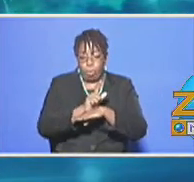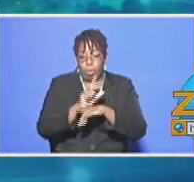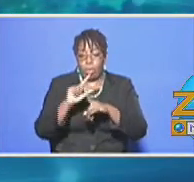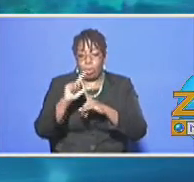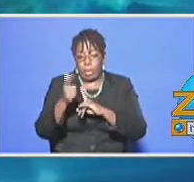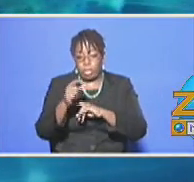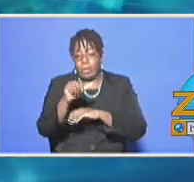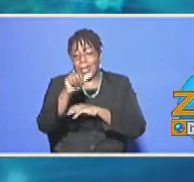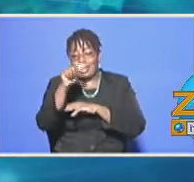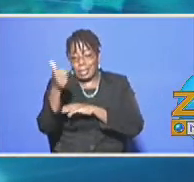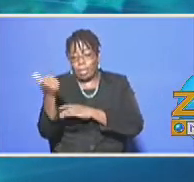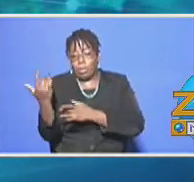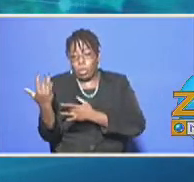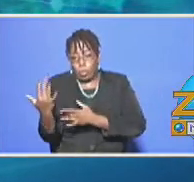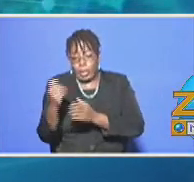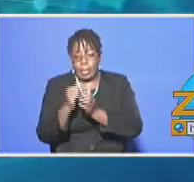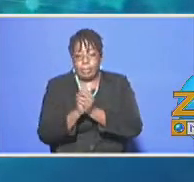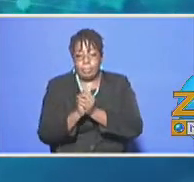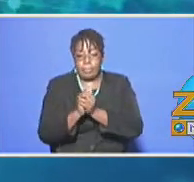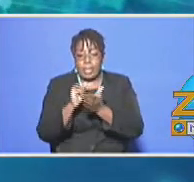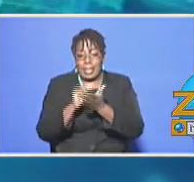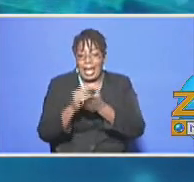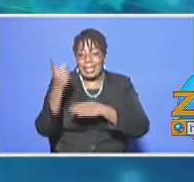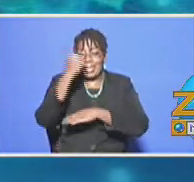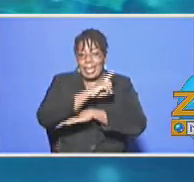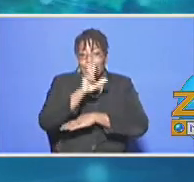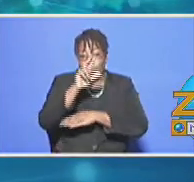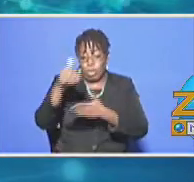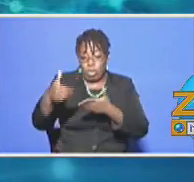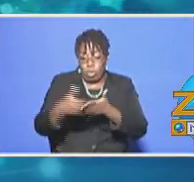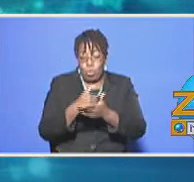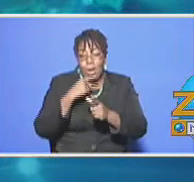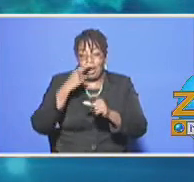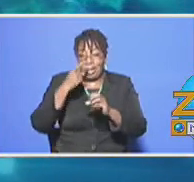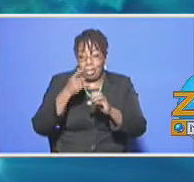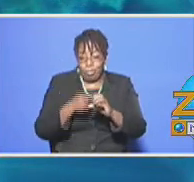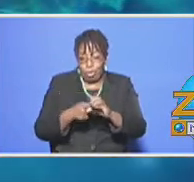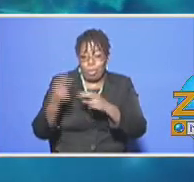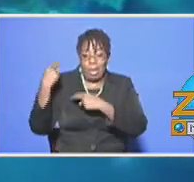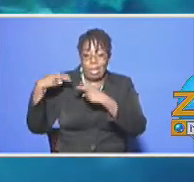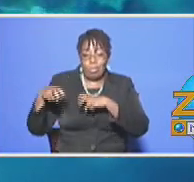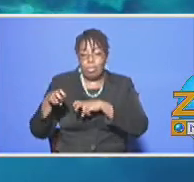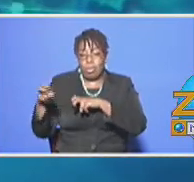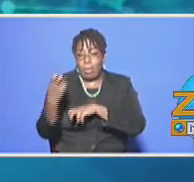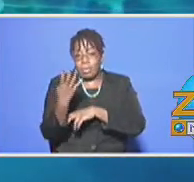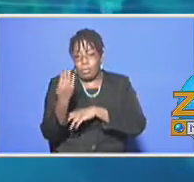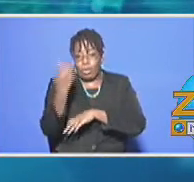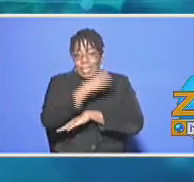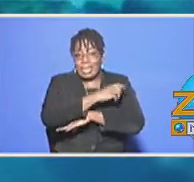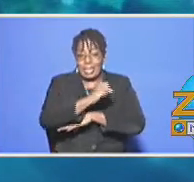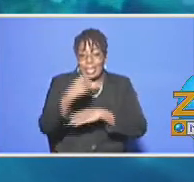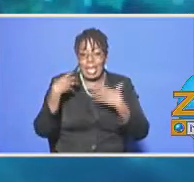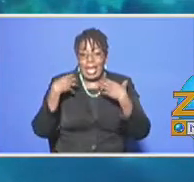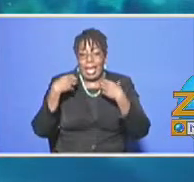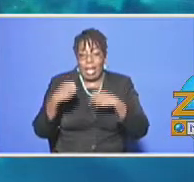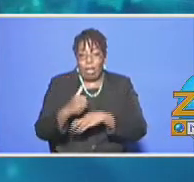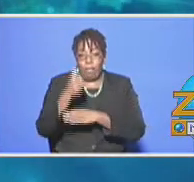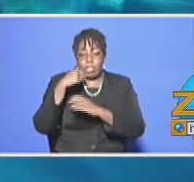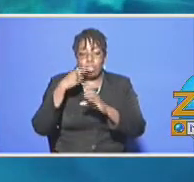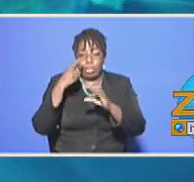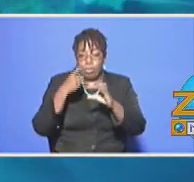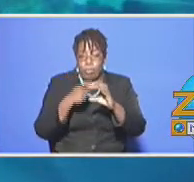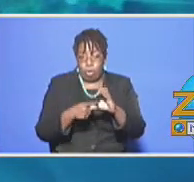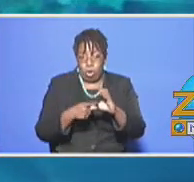location of another pending. On that day, 3 of the newly confirmed had a history of travel within 14 days. Health officials also